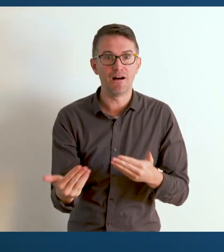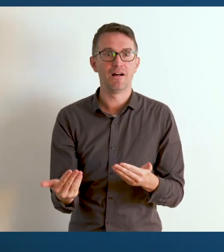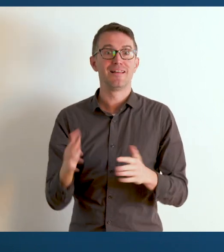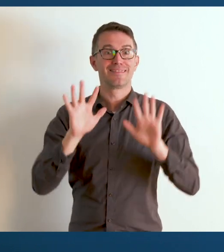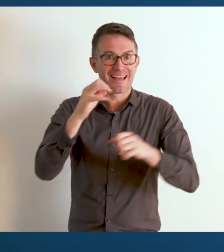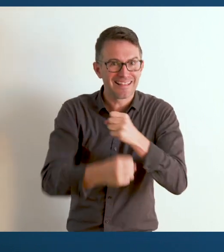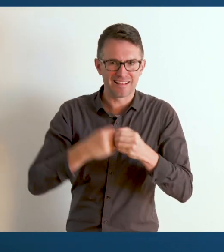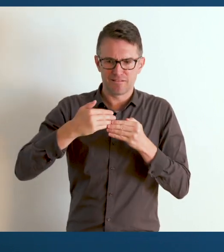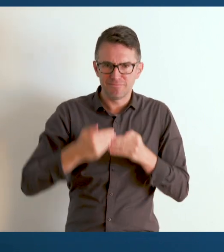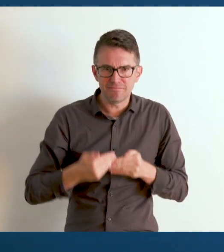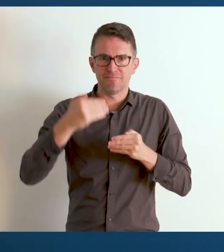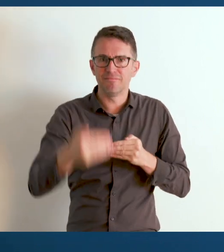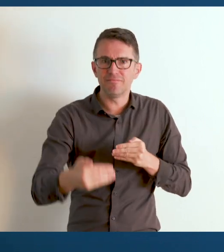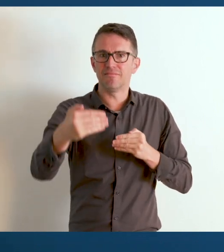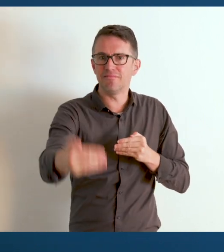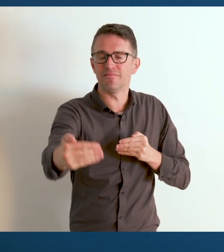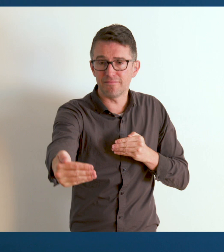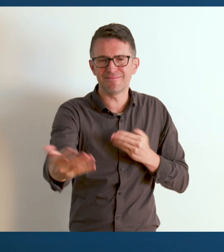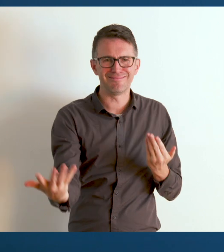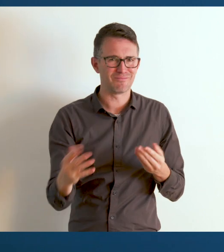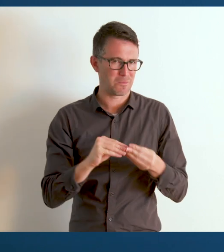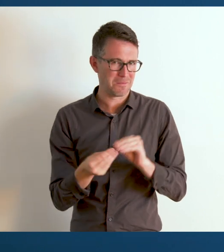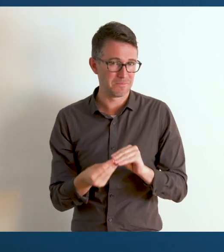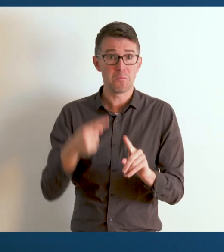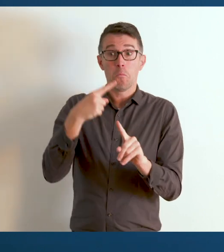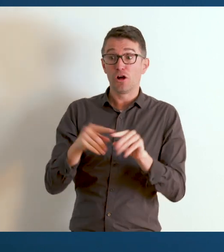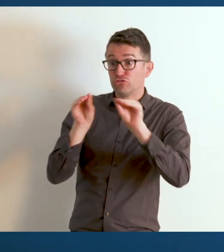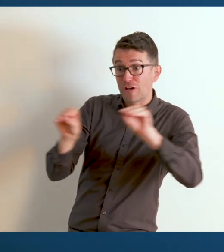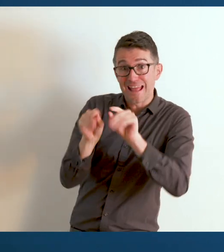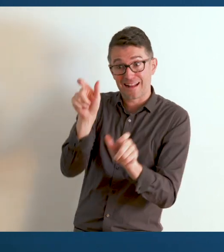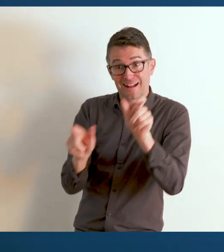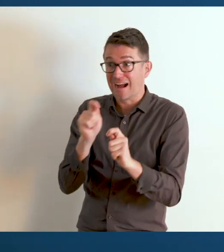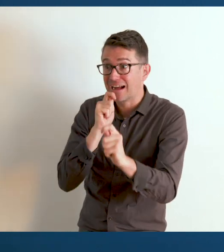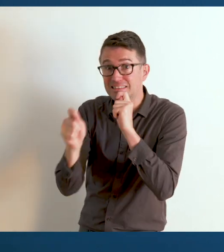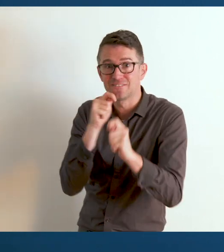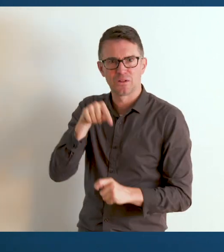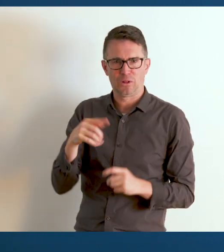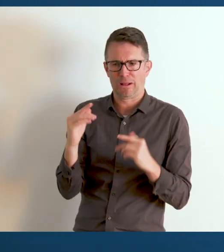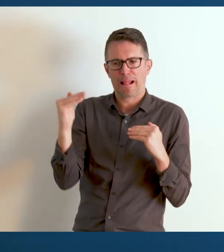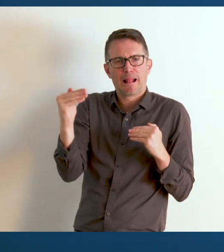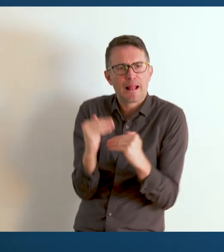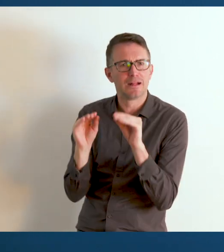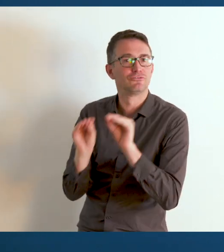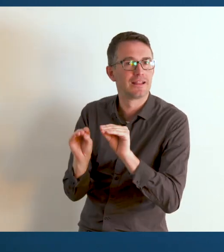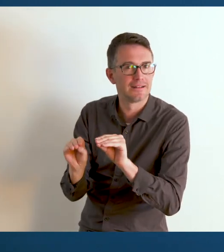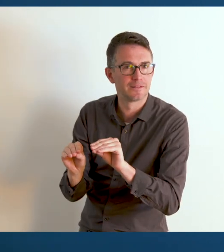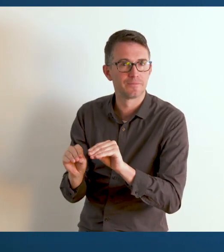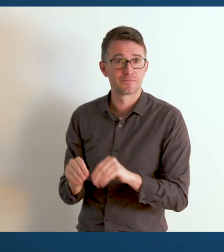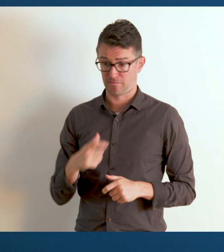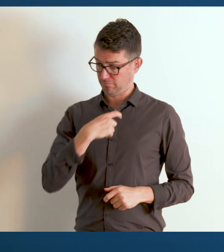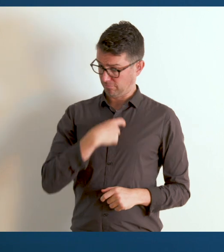They're regular, but not frequent. And there's limited training available for the enumerators or interviewers on a